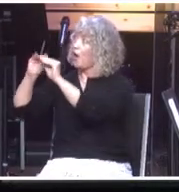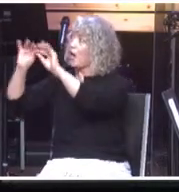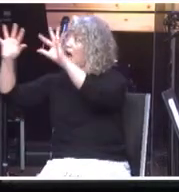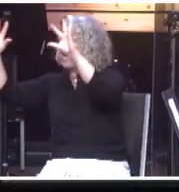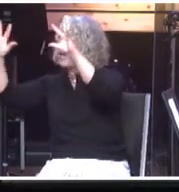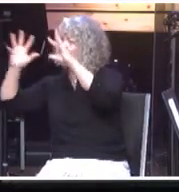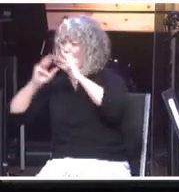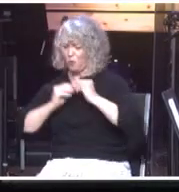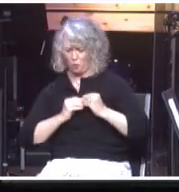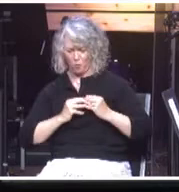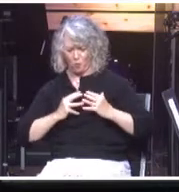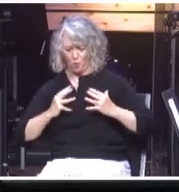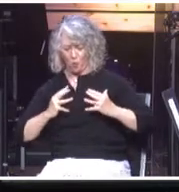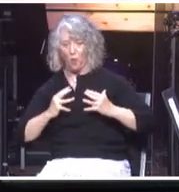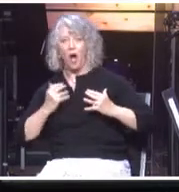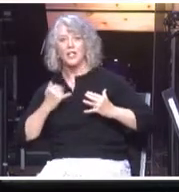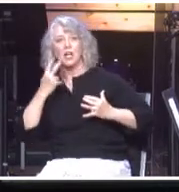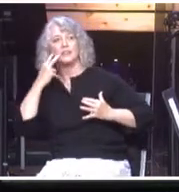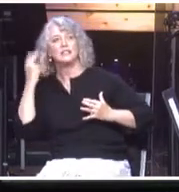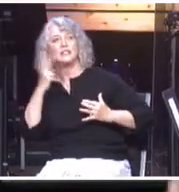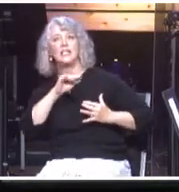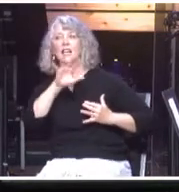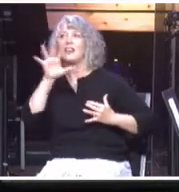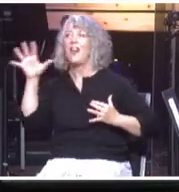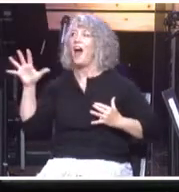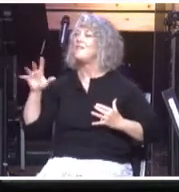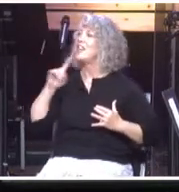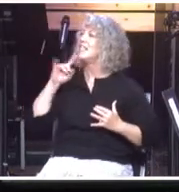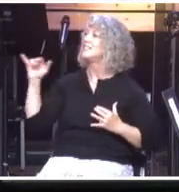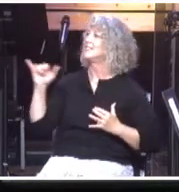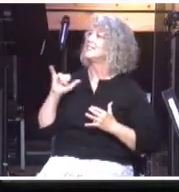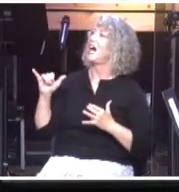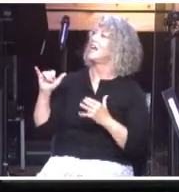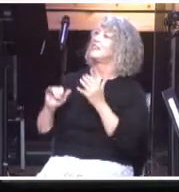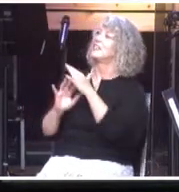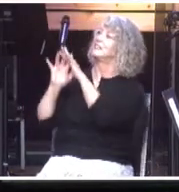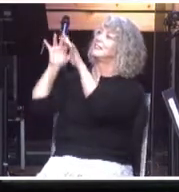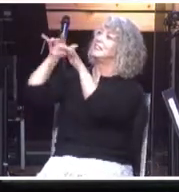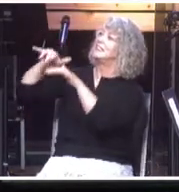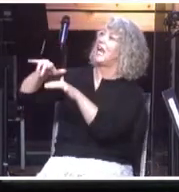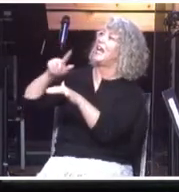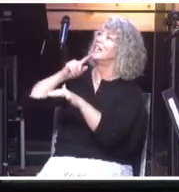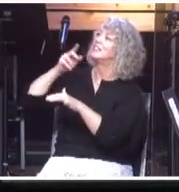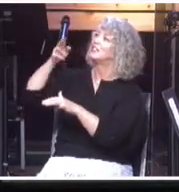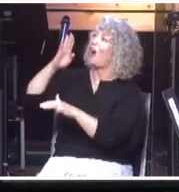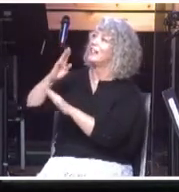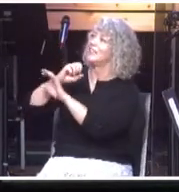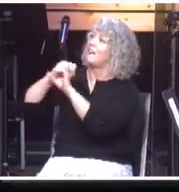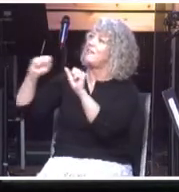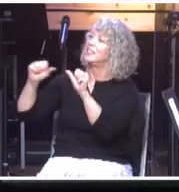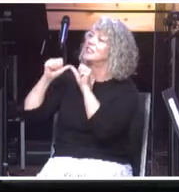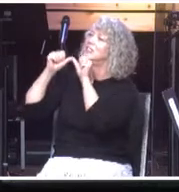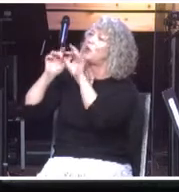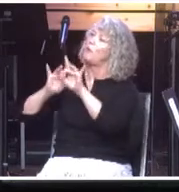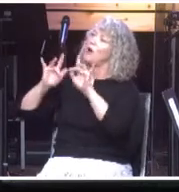It's a fountain of life. Picture there being God's salvation, his continuing mercy to his